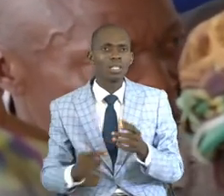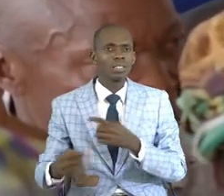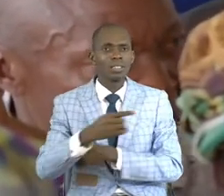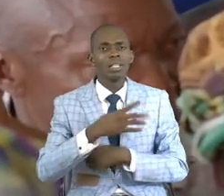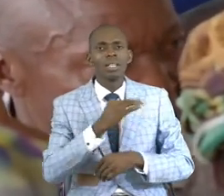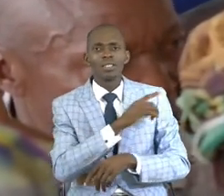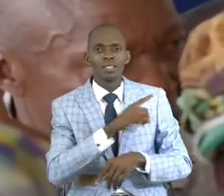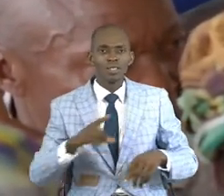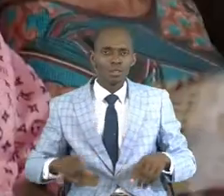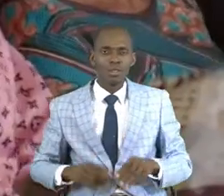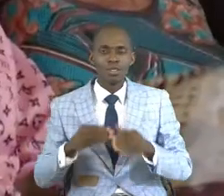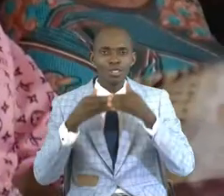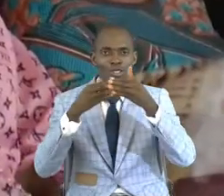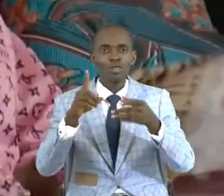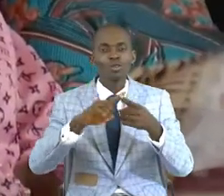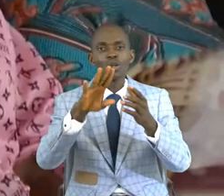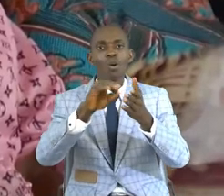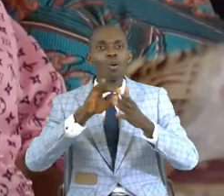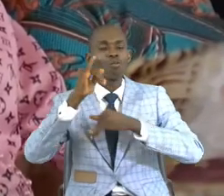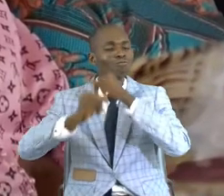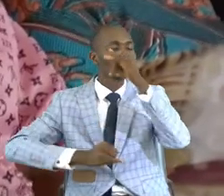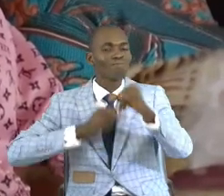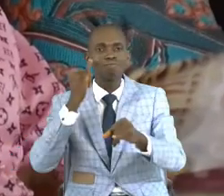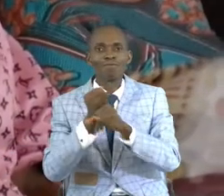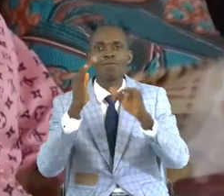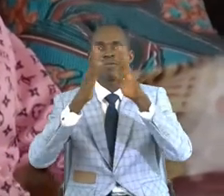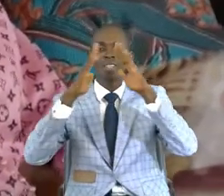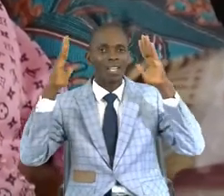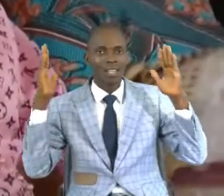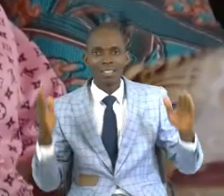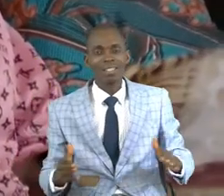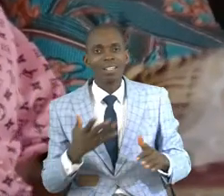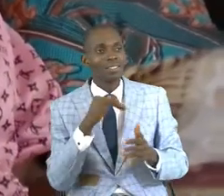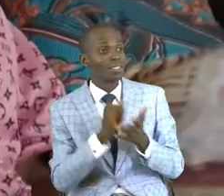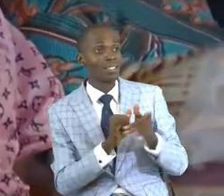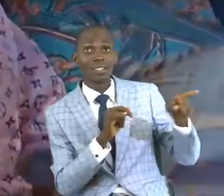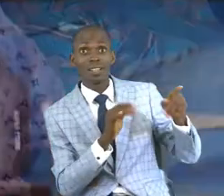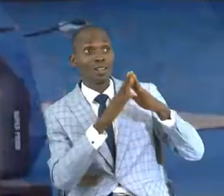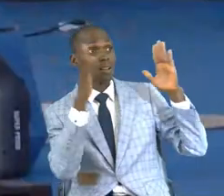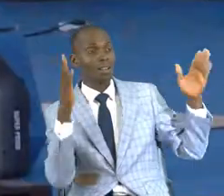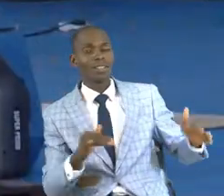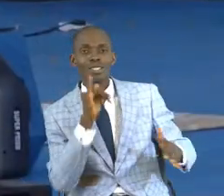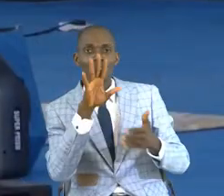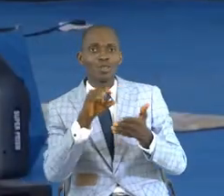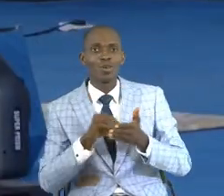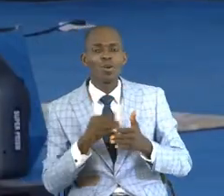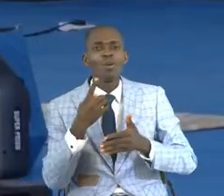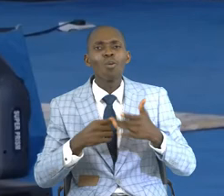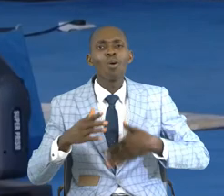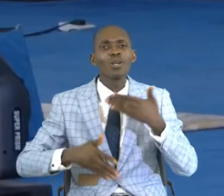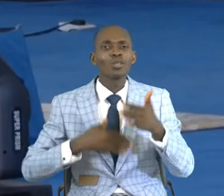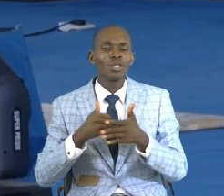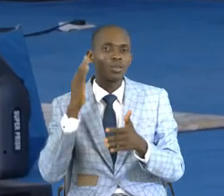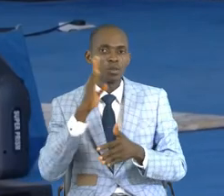your mansion, and he said, that is your mansion. What joy it will be for you, and what